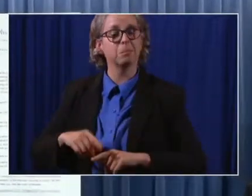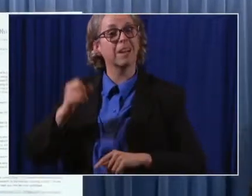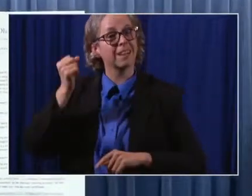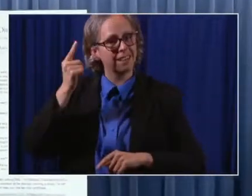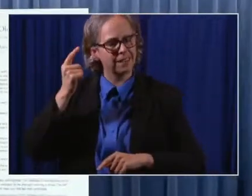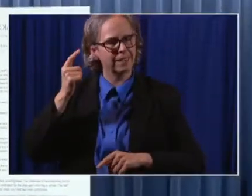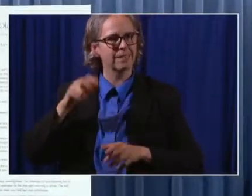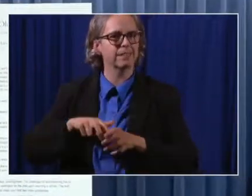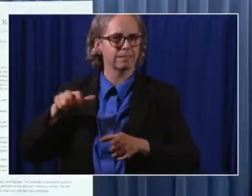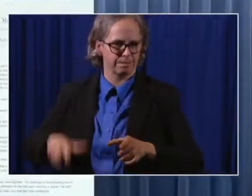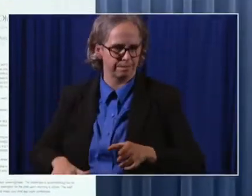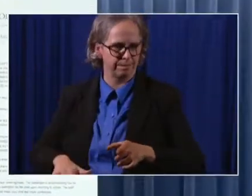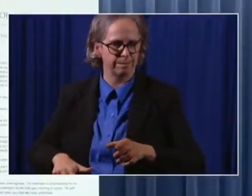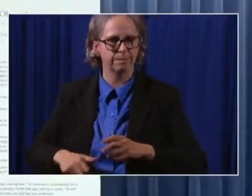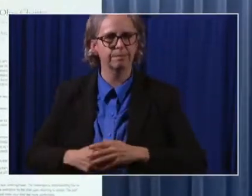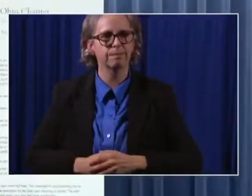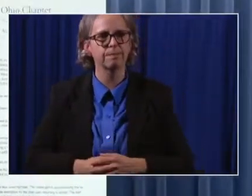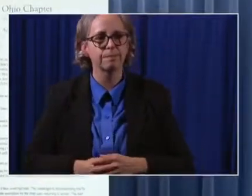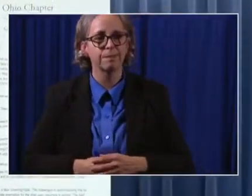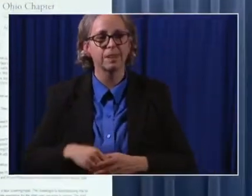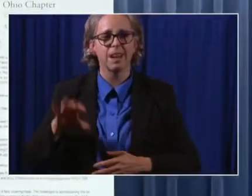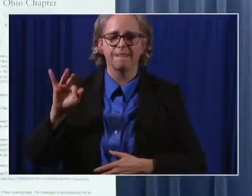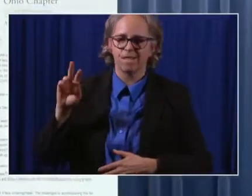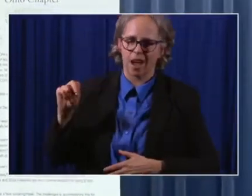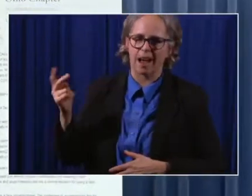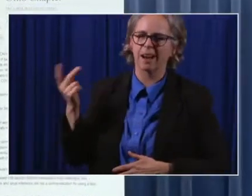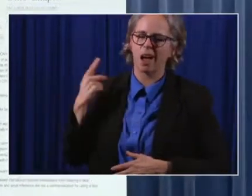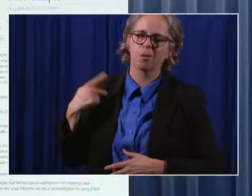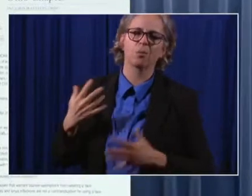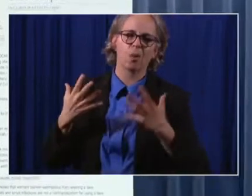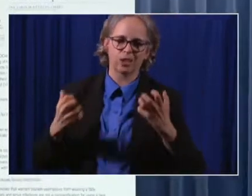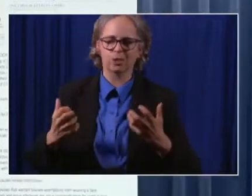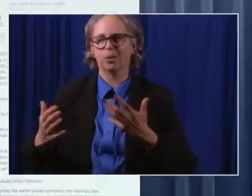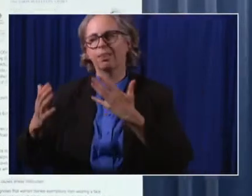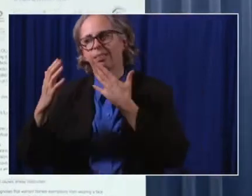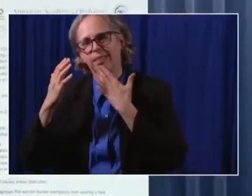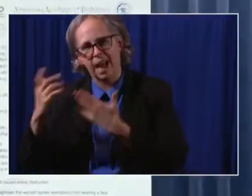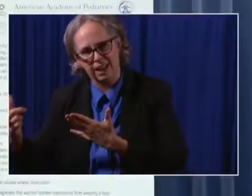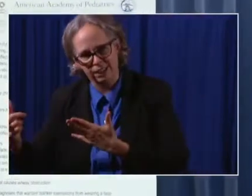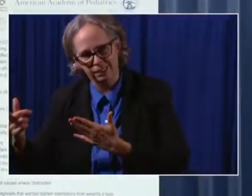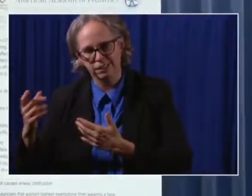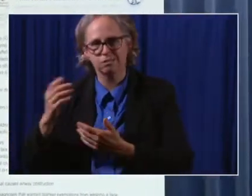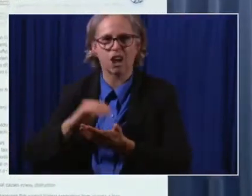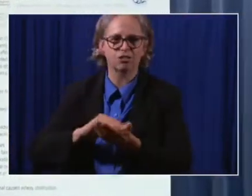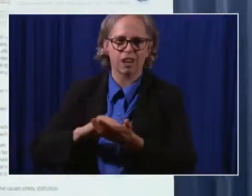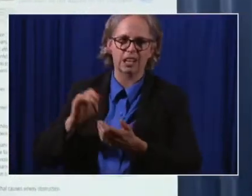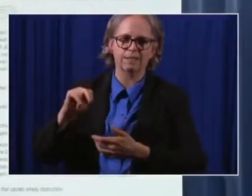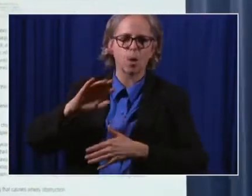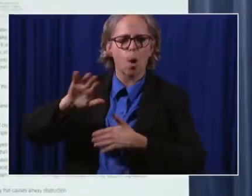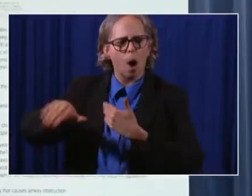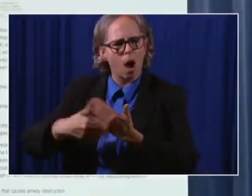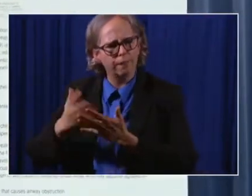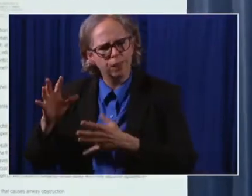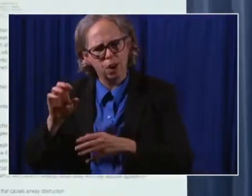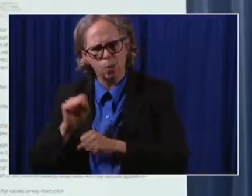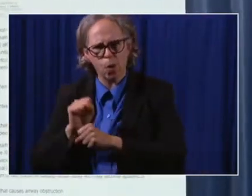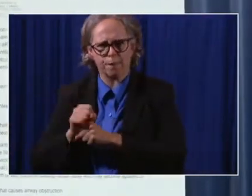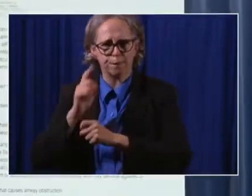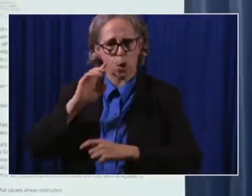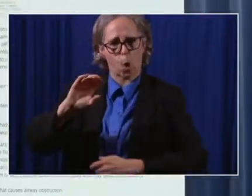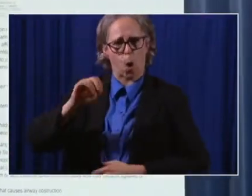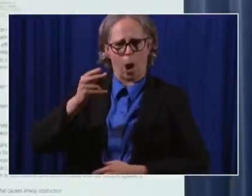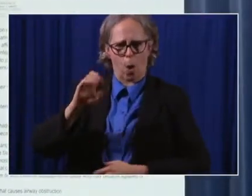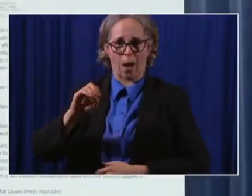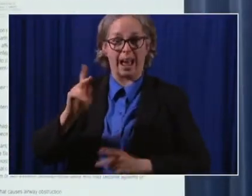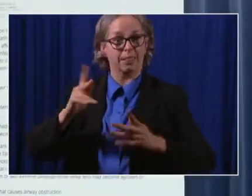and I, again, want to thank Dr. Acton for everything that she's done for the state of Ohio and for the people of the state of Ohio.